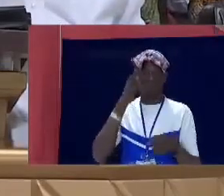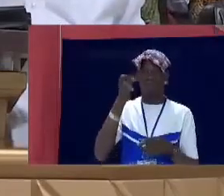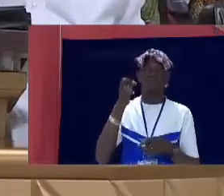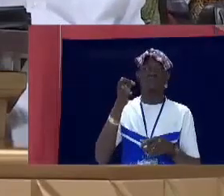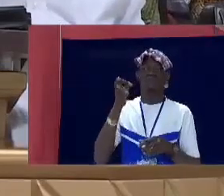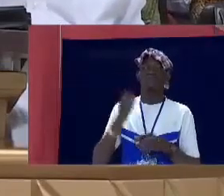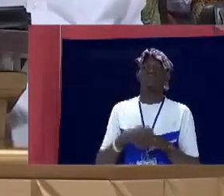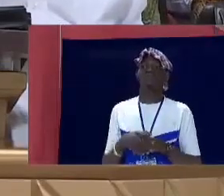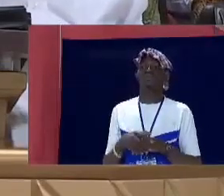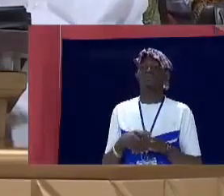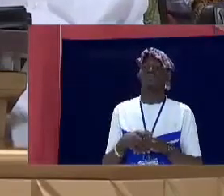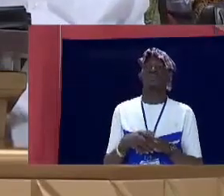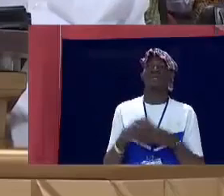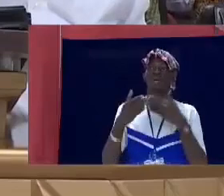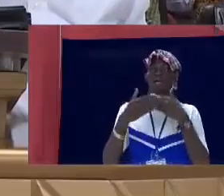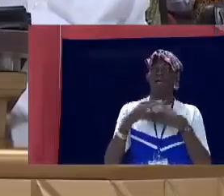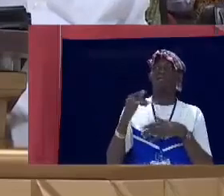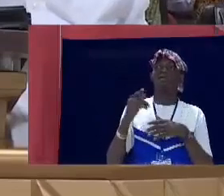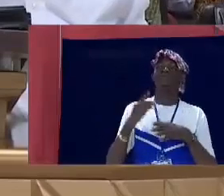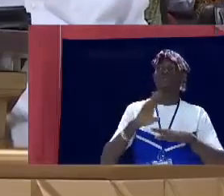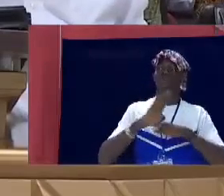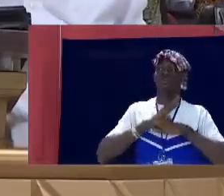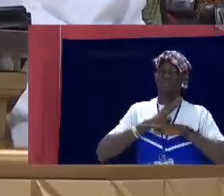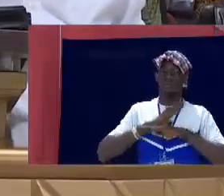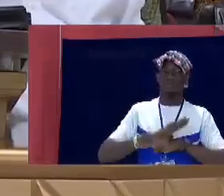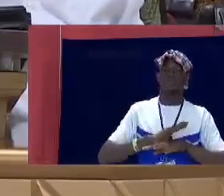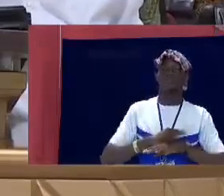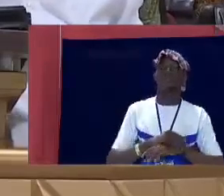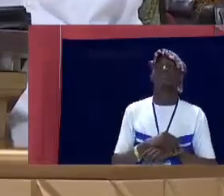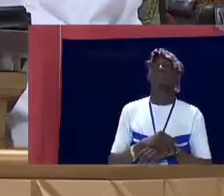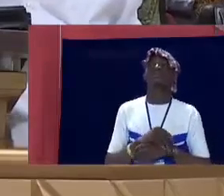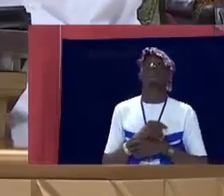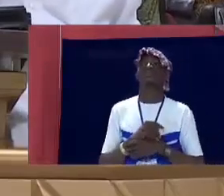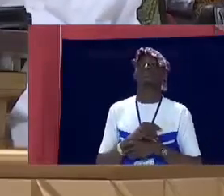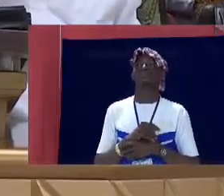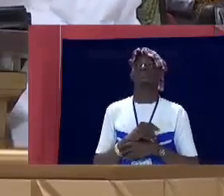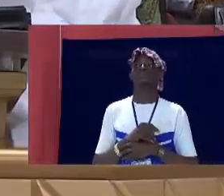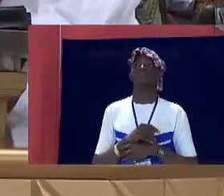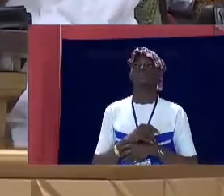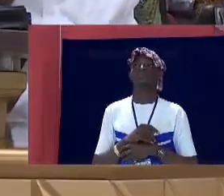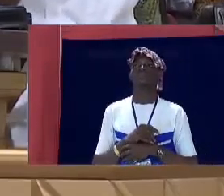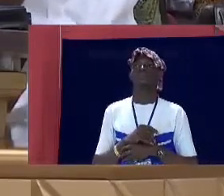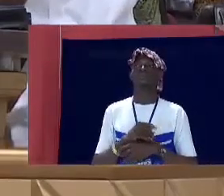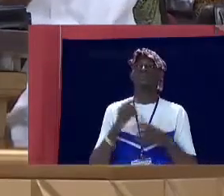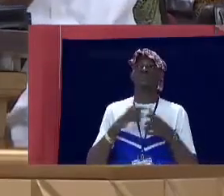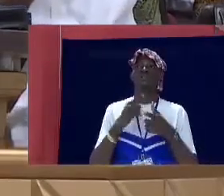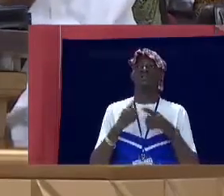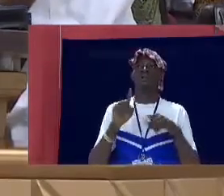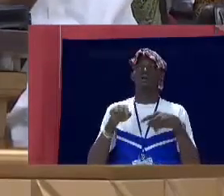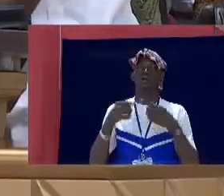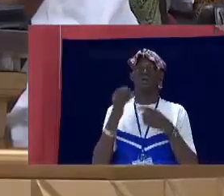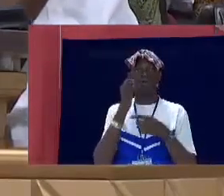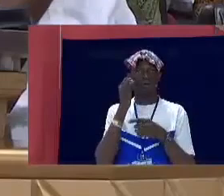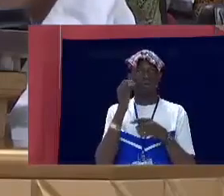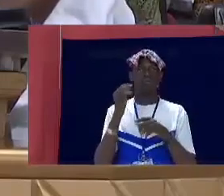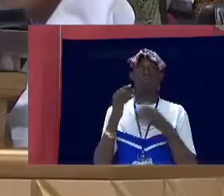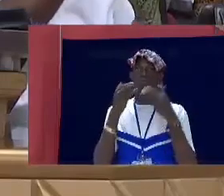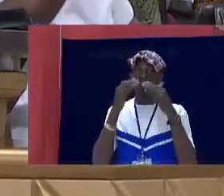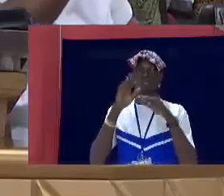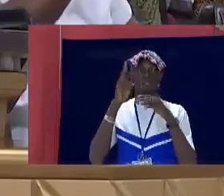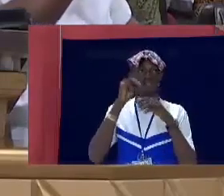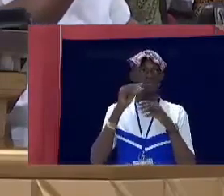re. After you are satisfied. Nẹyin to ba ti te Olorun tan. Then you can go home thanking him. O le ma lo le